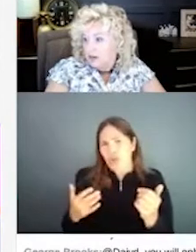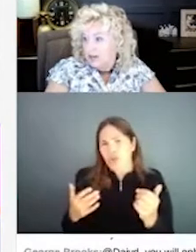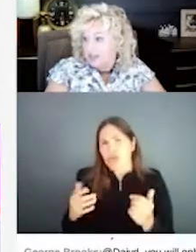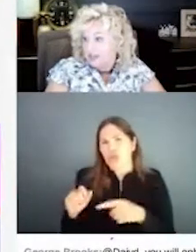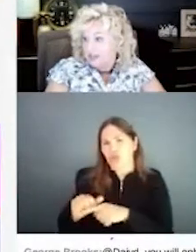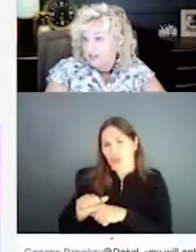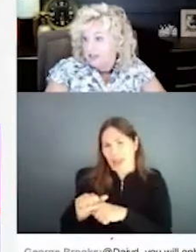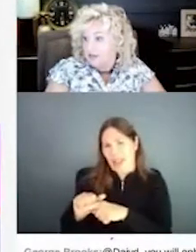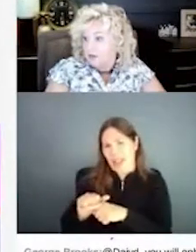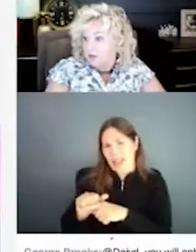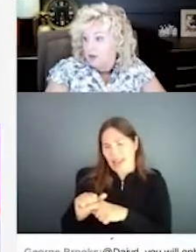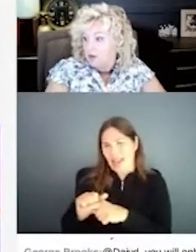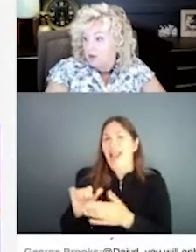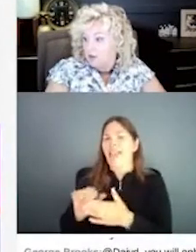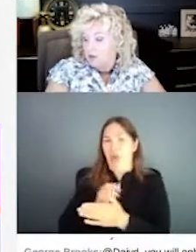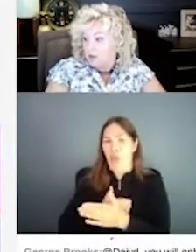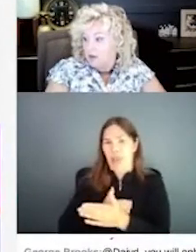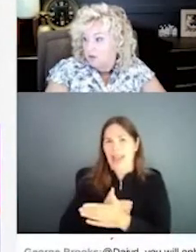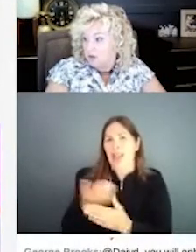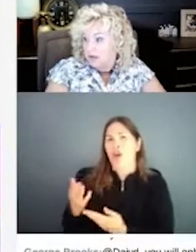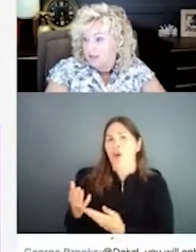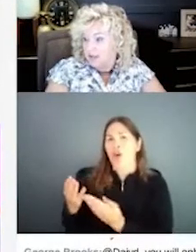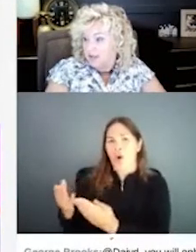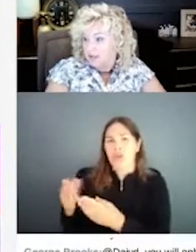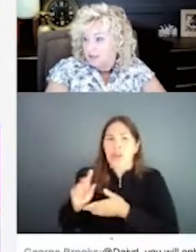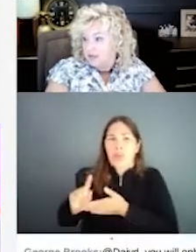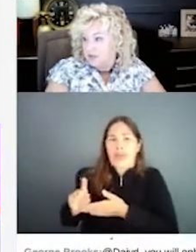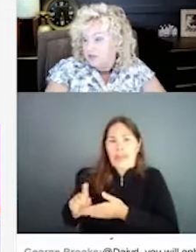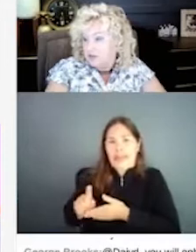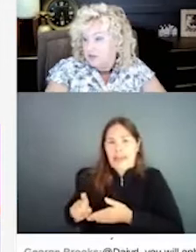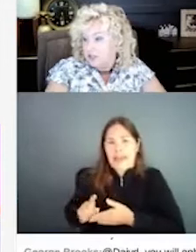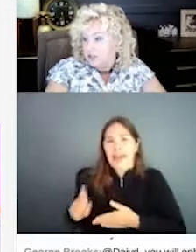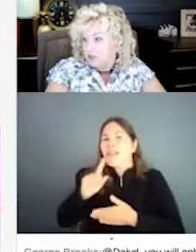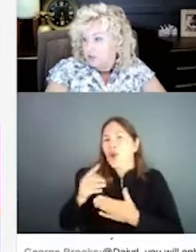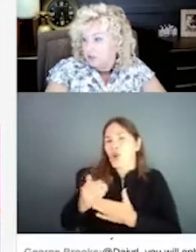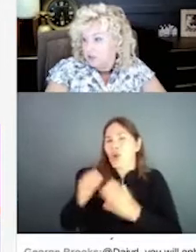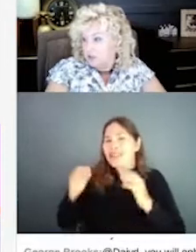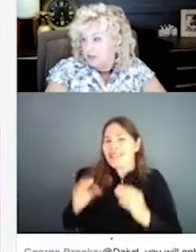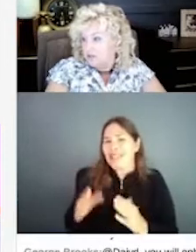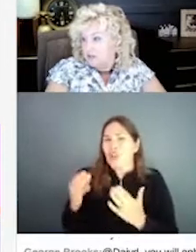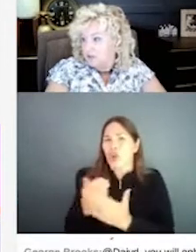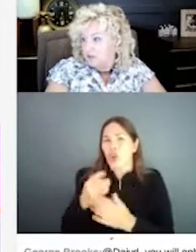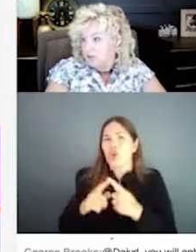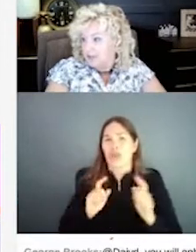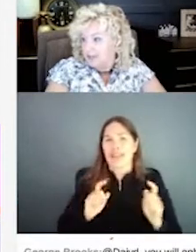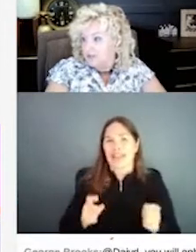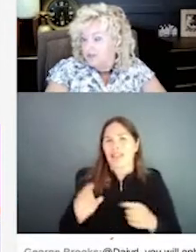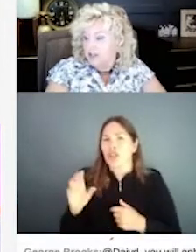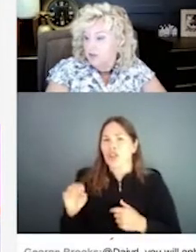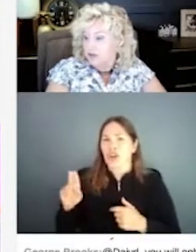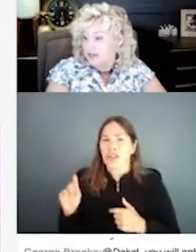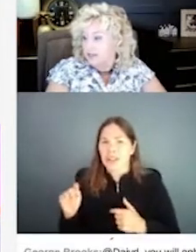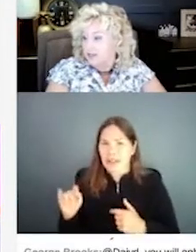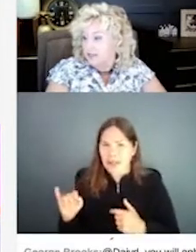training that we host weekly for new teachers who are just new to giving Certiport exams, and I'll put